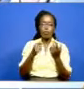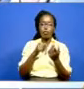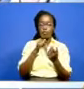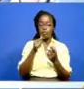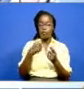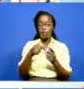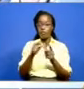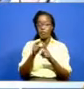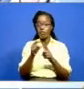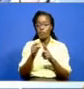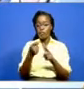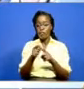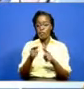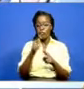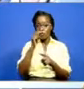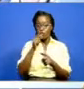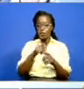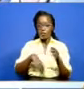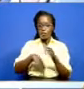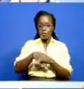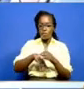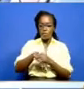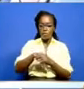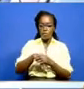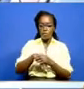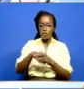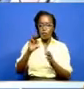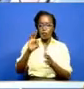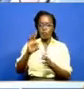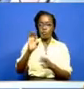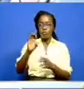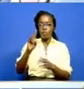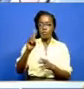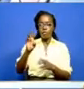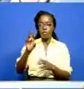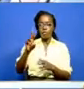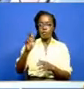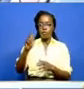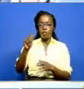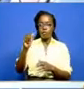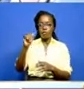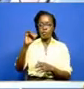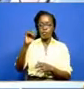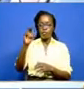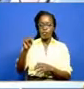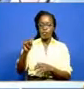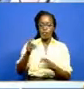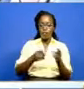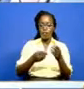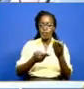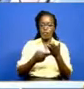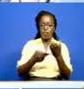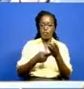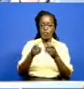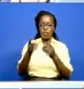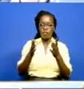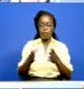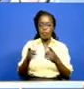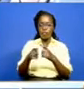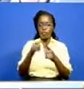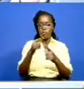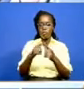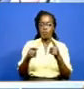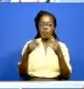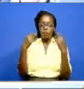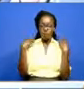words, but the words of Tanzania Football Federation Technical Director Oscar Mirambo after the cancellation of the friendly match